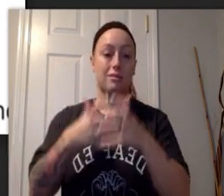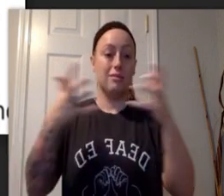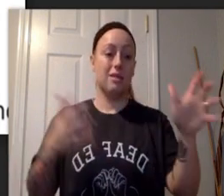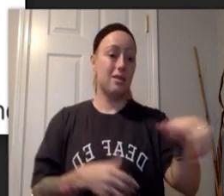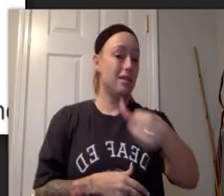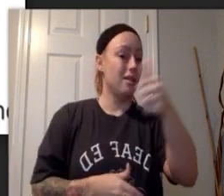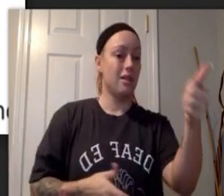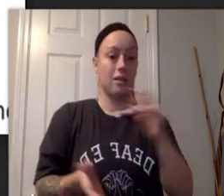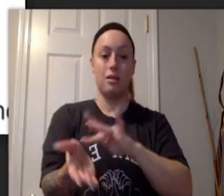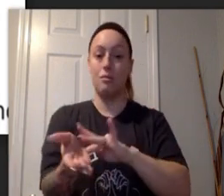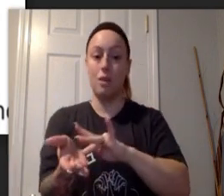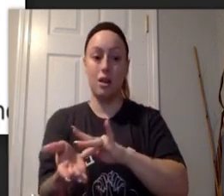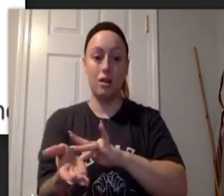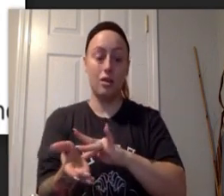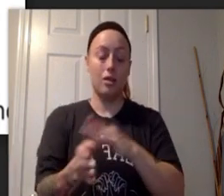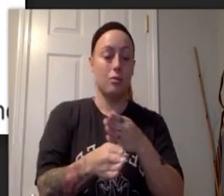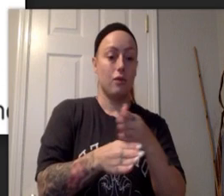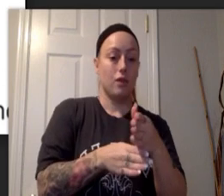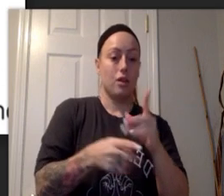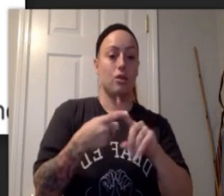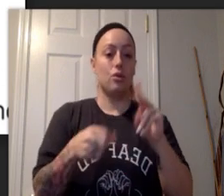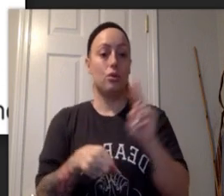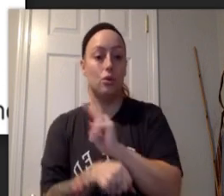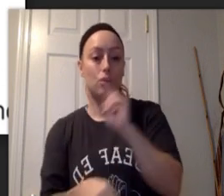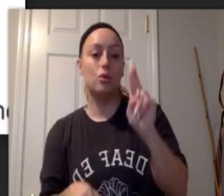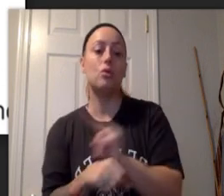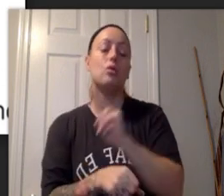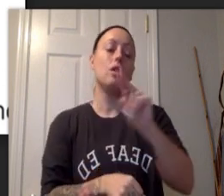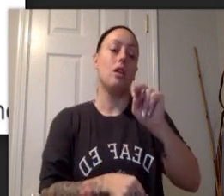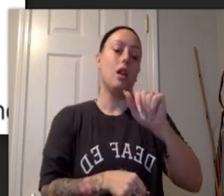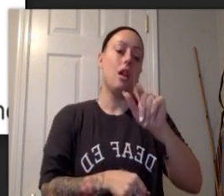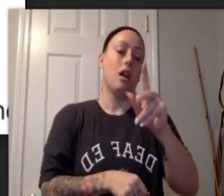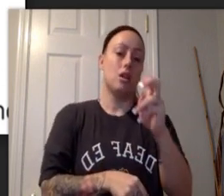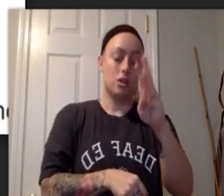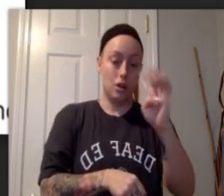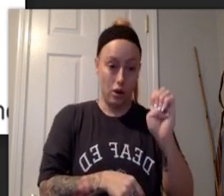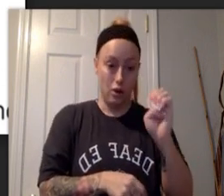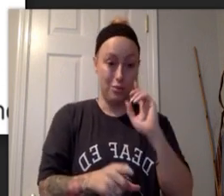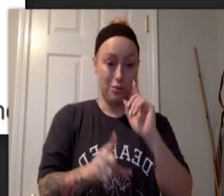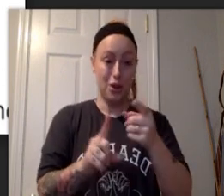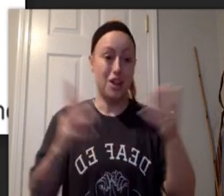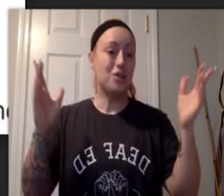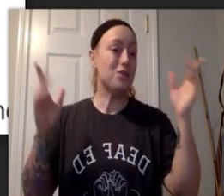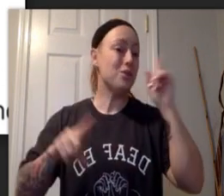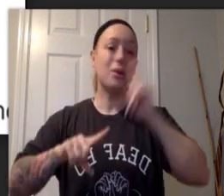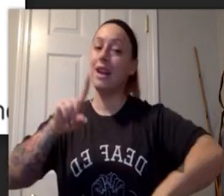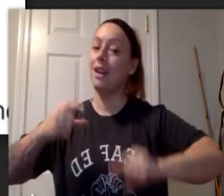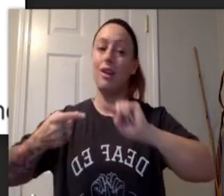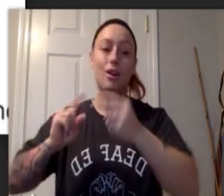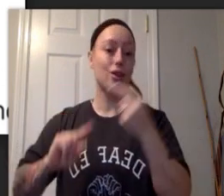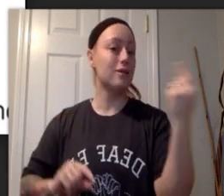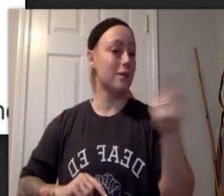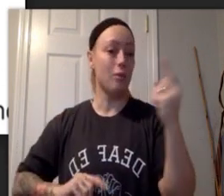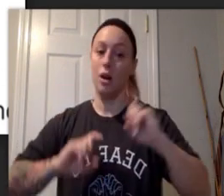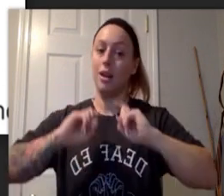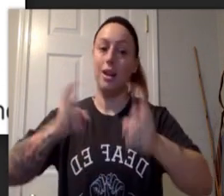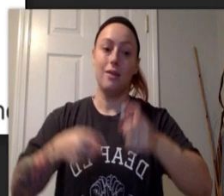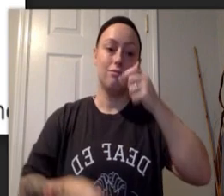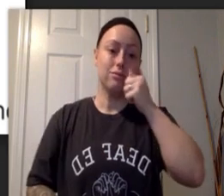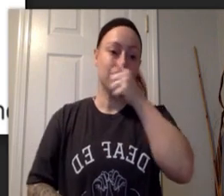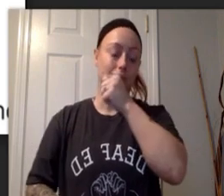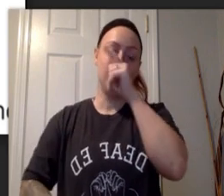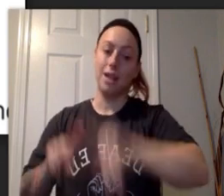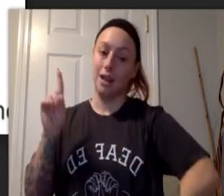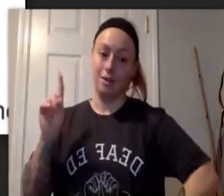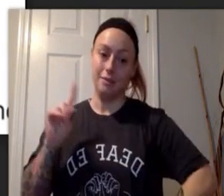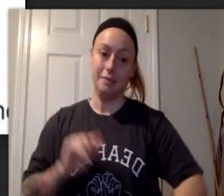medical professional to use naloxone and respond to an overdose. Because the bottom line is, you can't hurt somebody giving them this